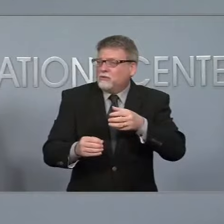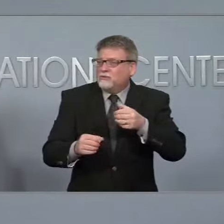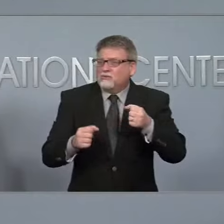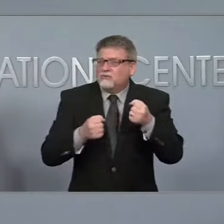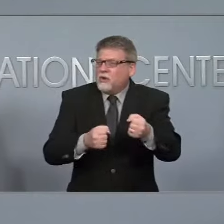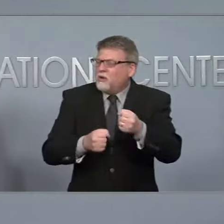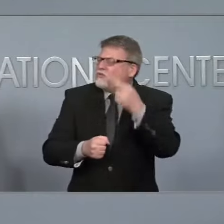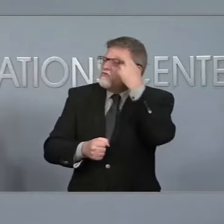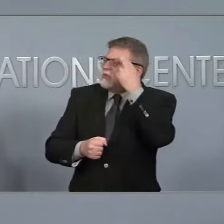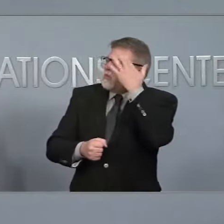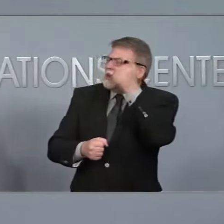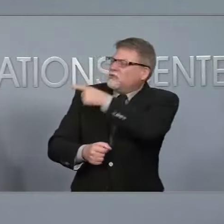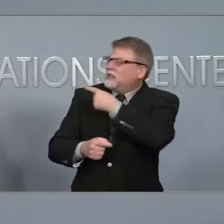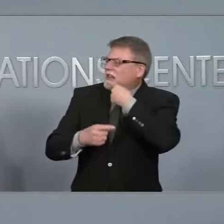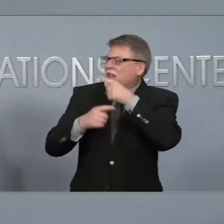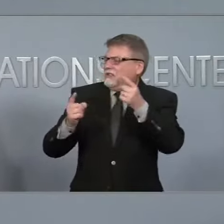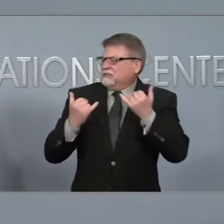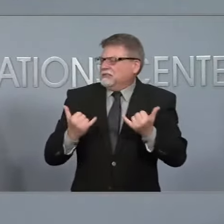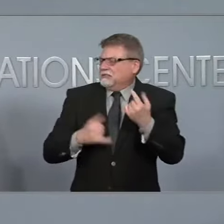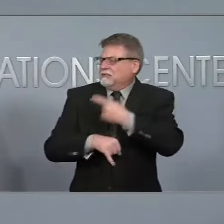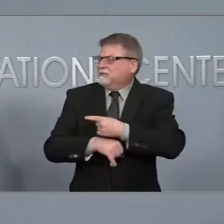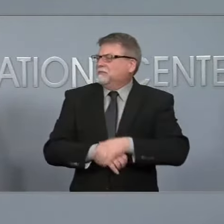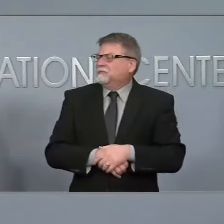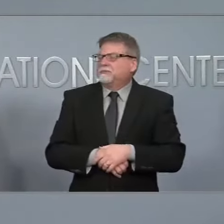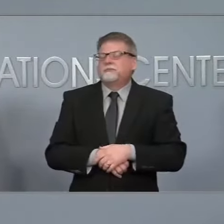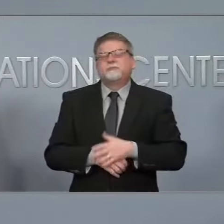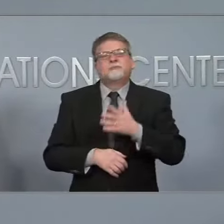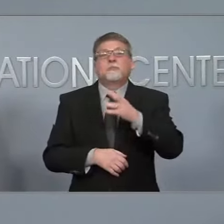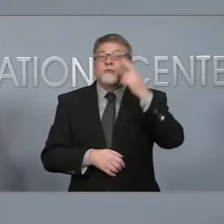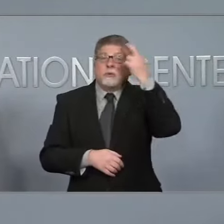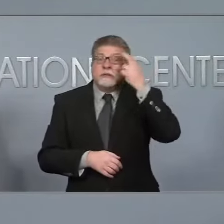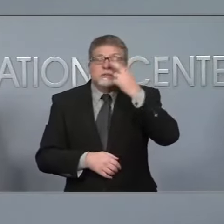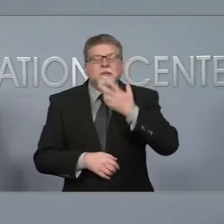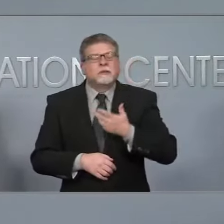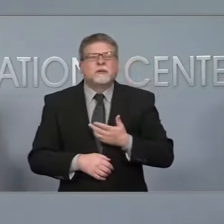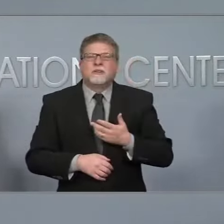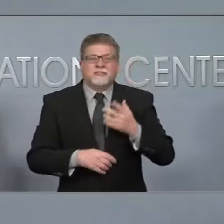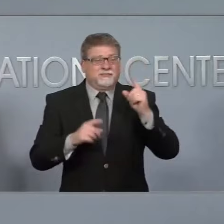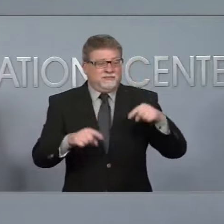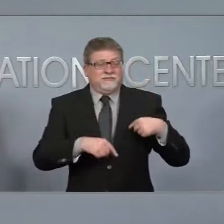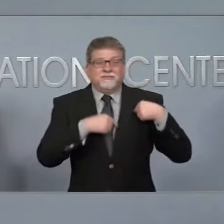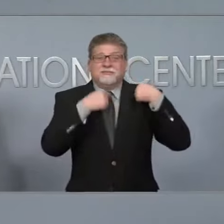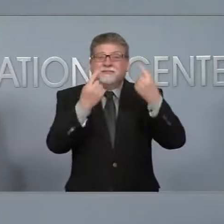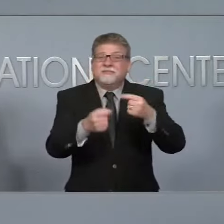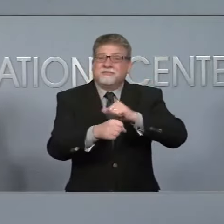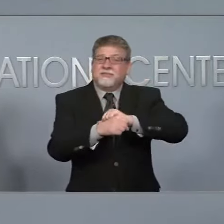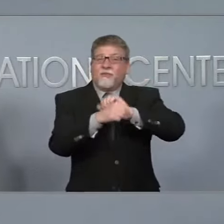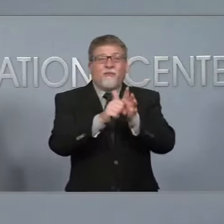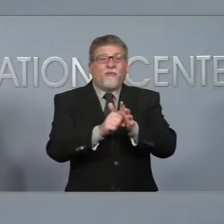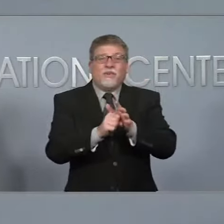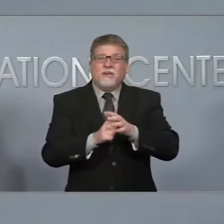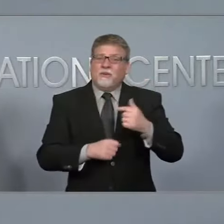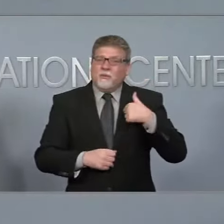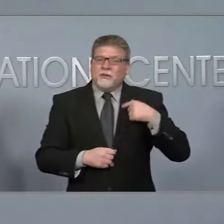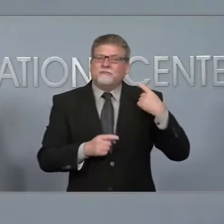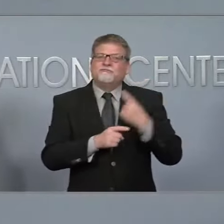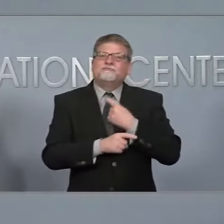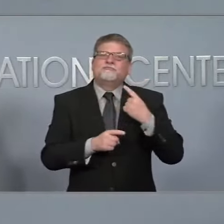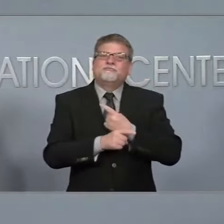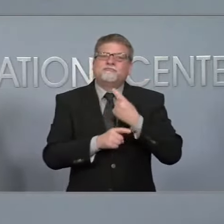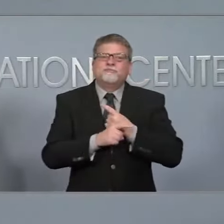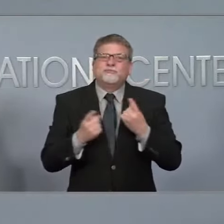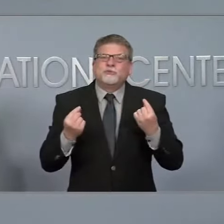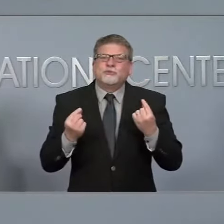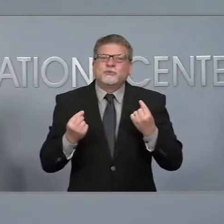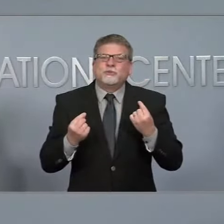reasoning behind saying that? Throughout this pandemic, health officials have evaluated where we are